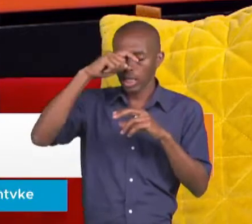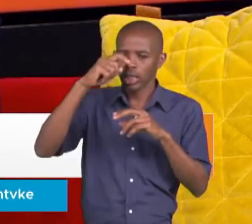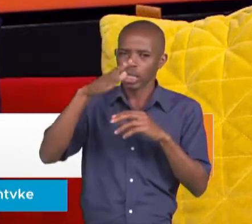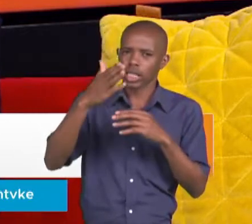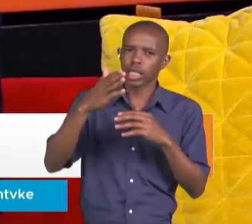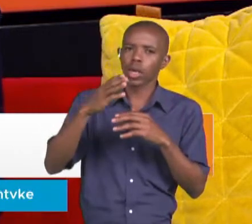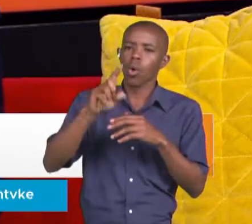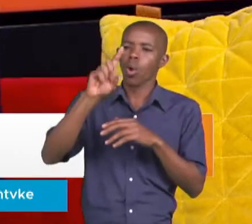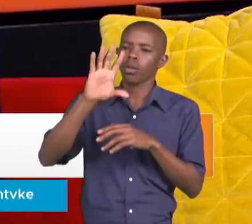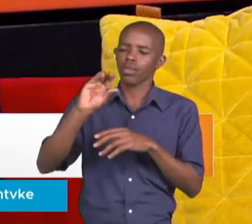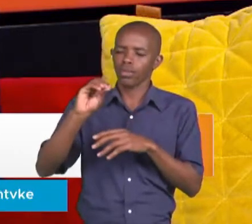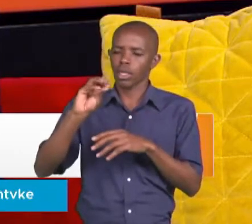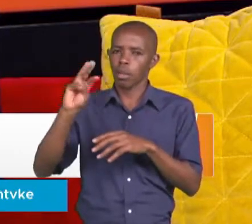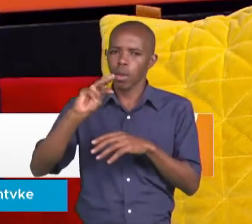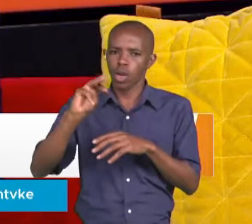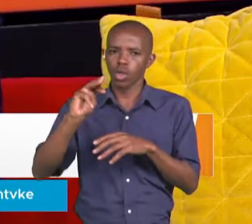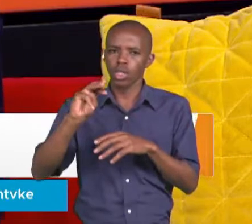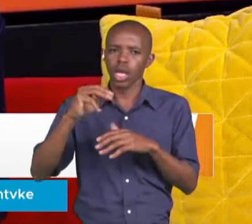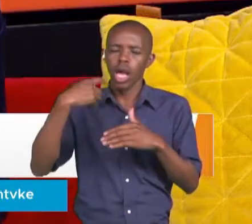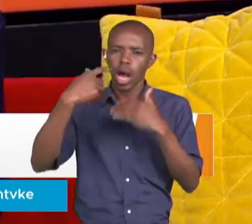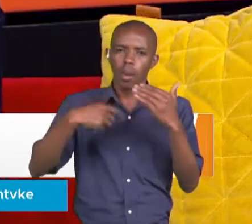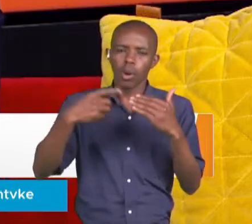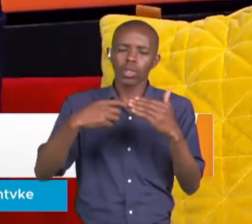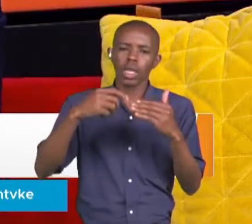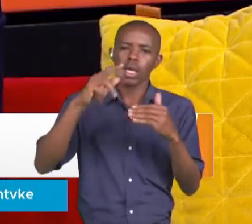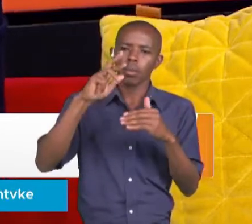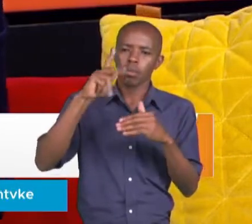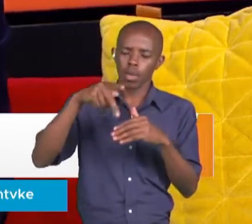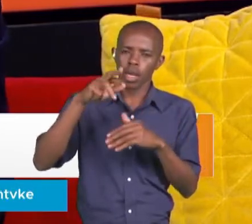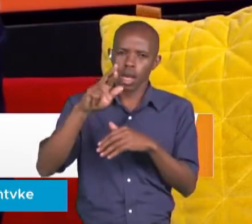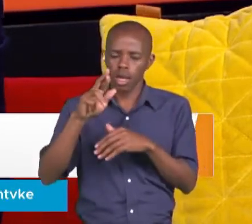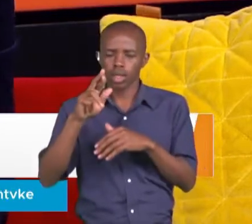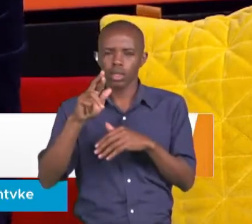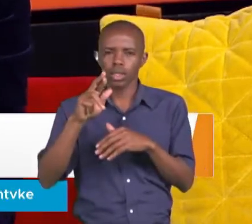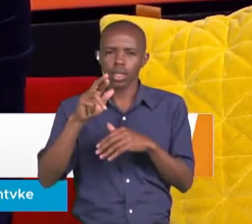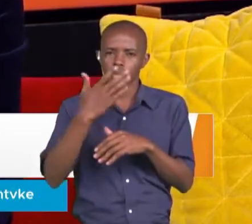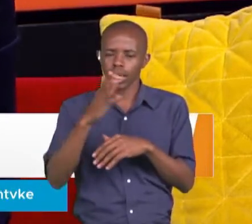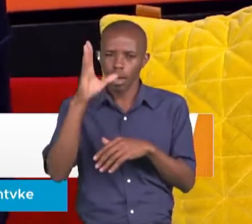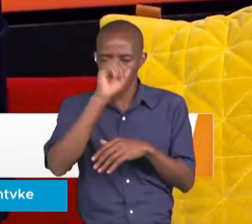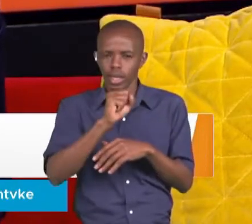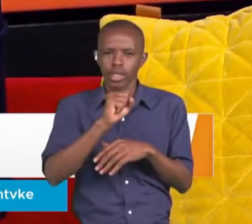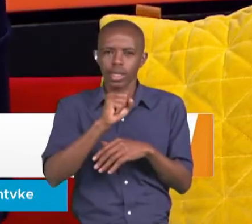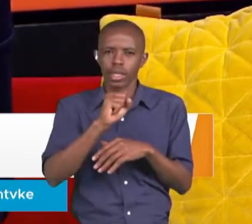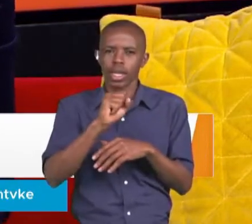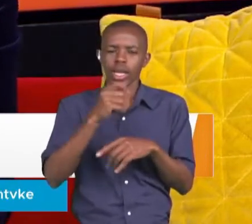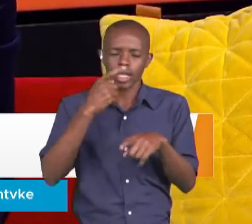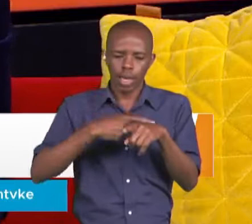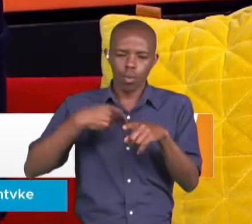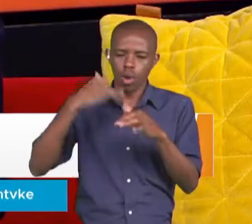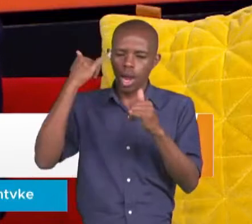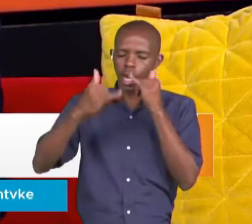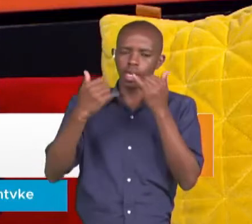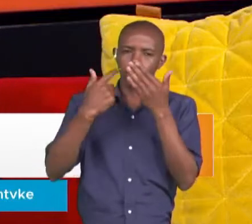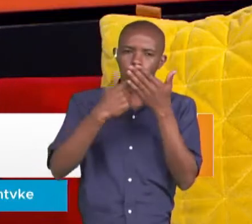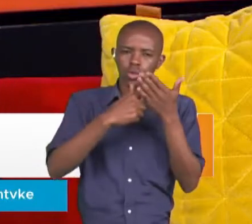million ransom is just something all about PR. There must be something missing. Denison Tumbi, as if analyzing this conversation.